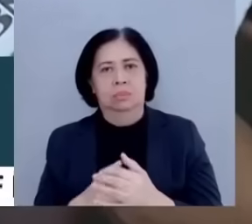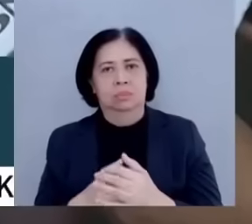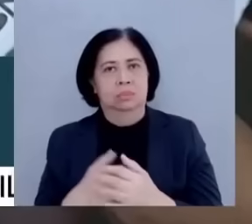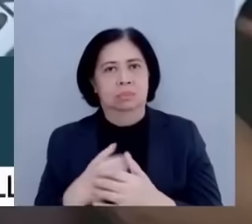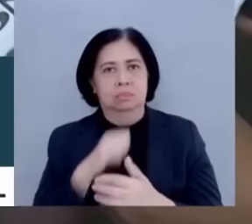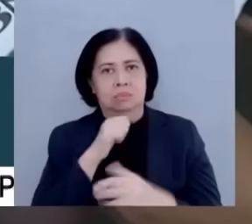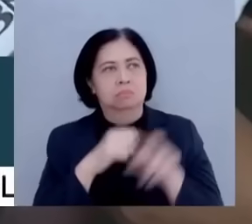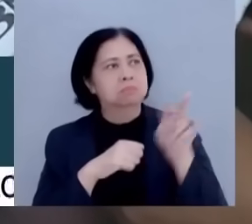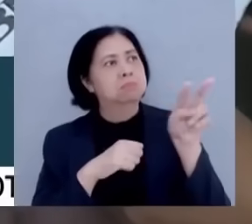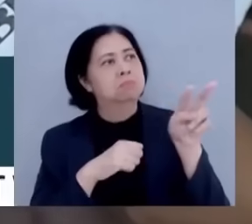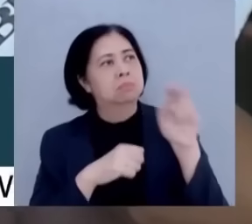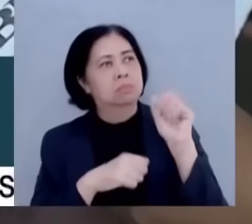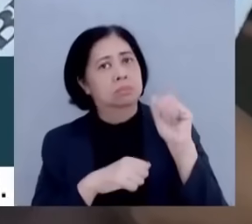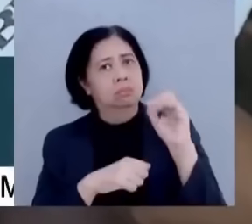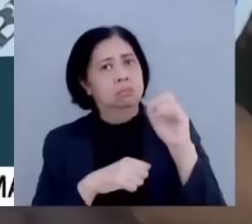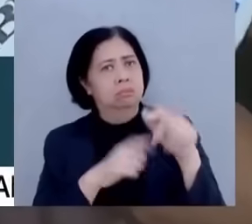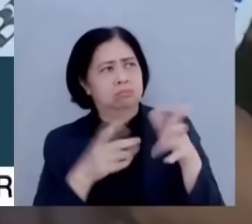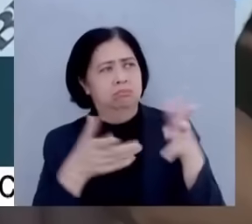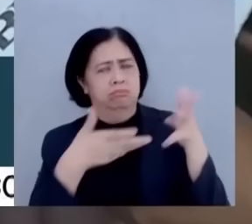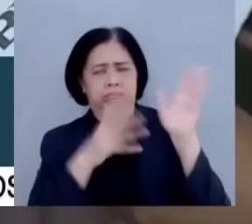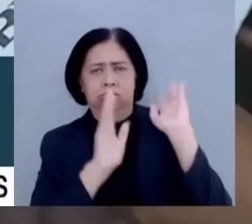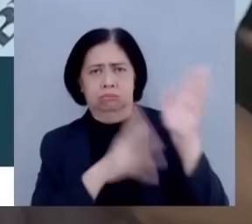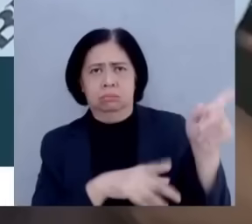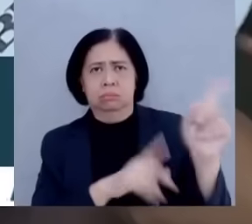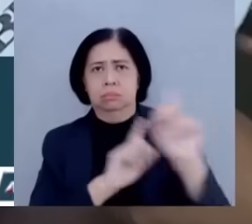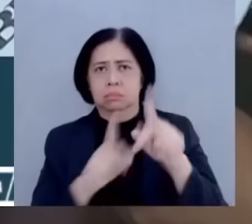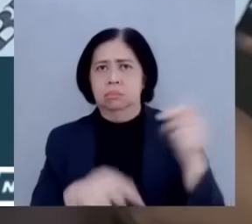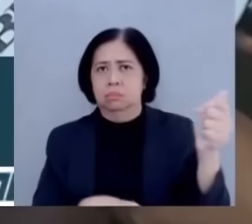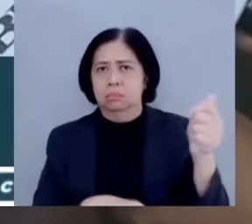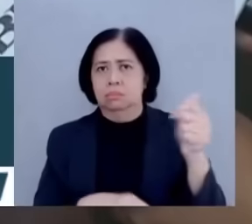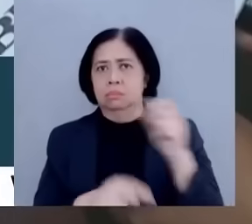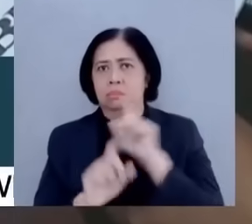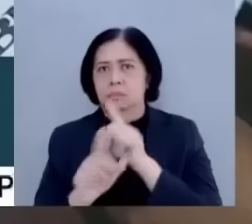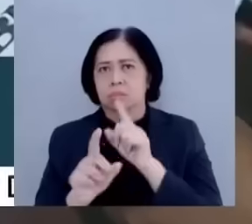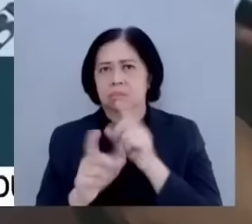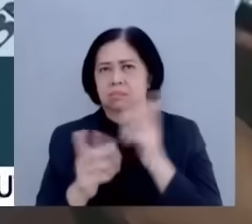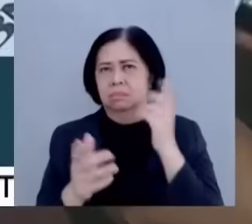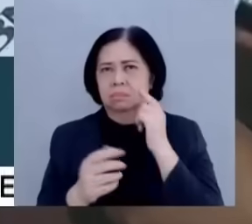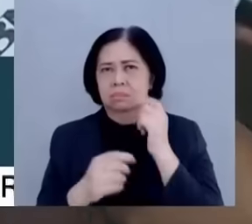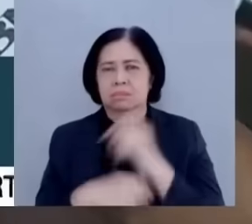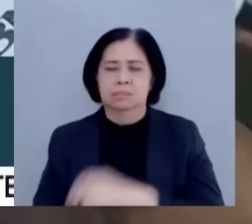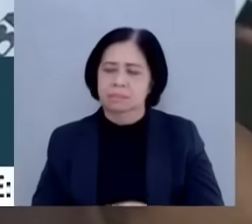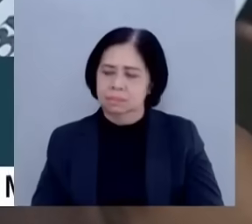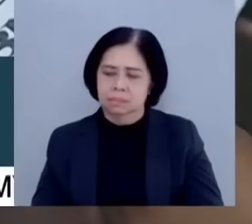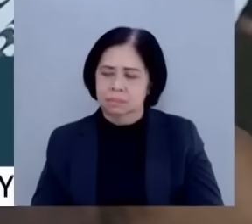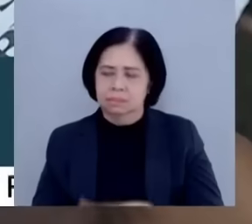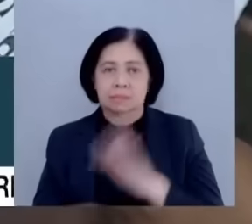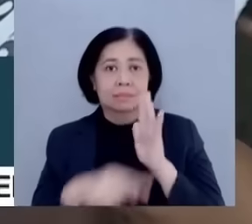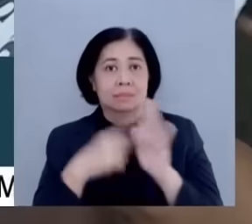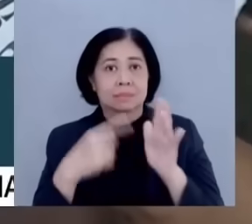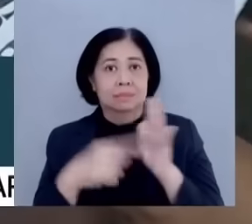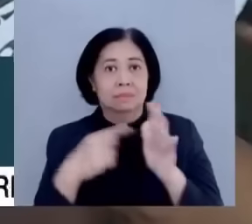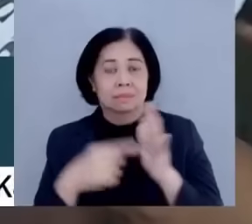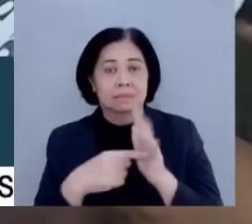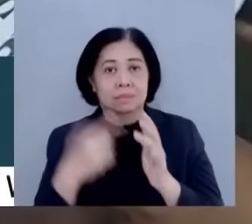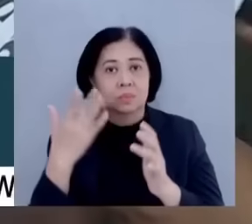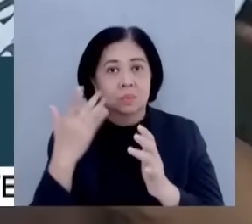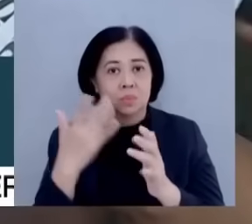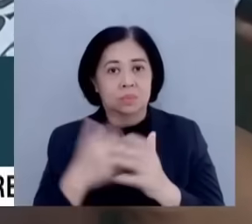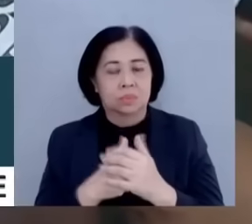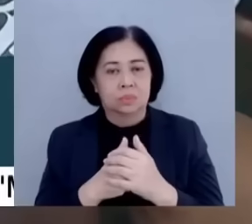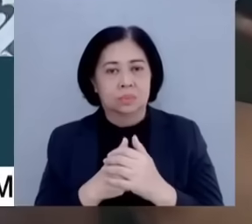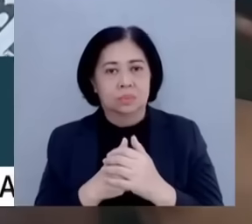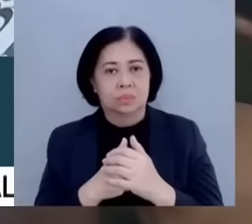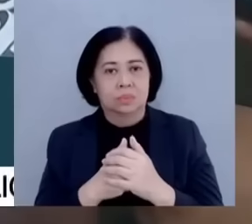at her. Pinapabayaan ko siya sumagot. Siguro umiiling-iling ako paminsan-minsan dahil